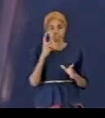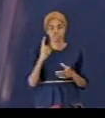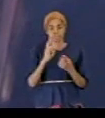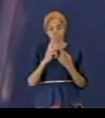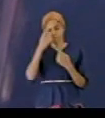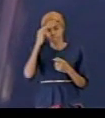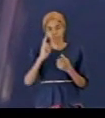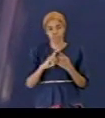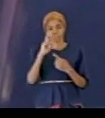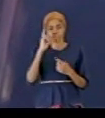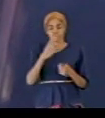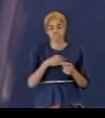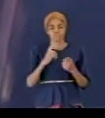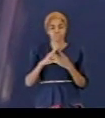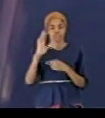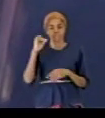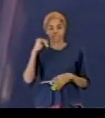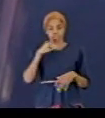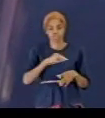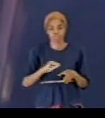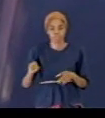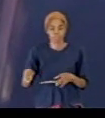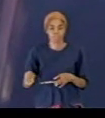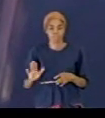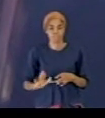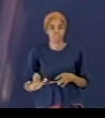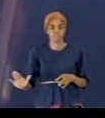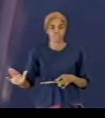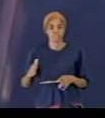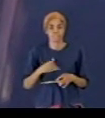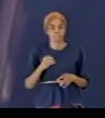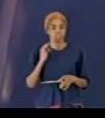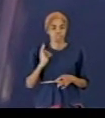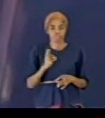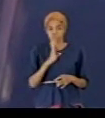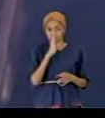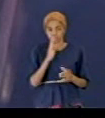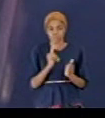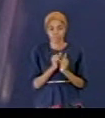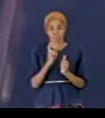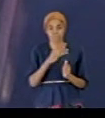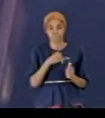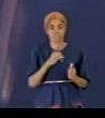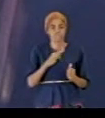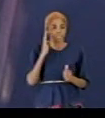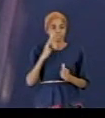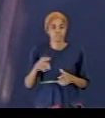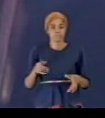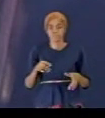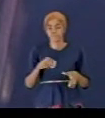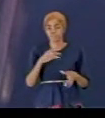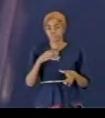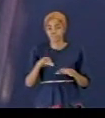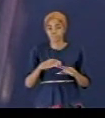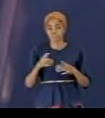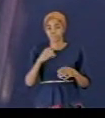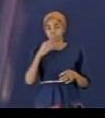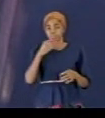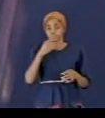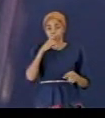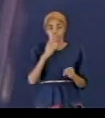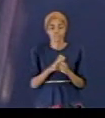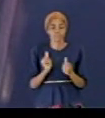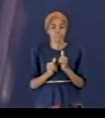thee and unto thy seed I will give all these countries, and I will perform the oath which I swear unto Abraham